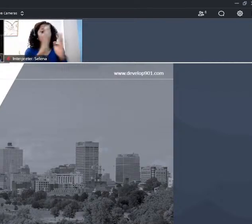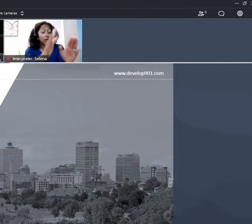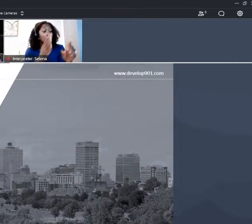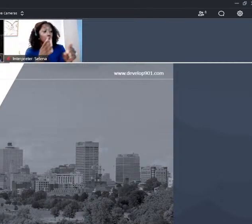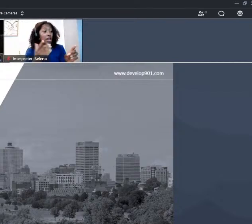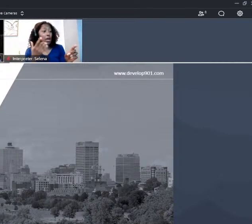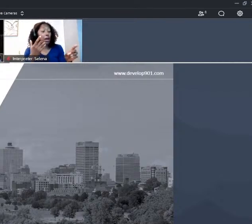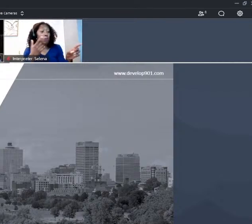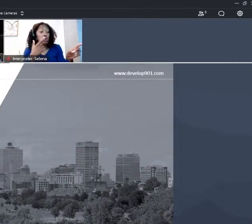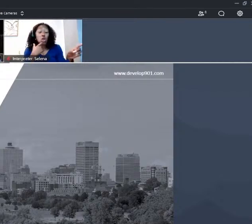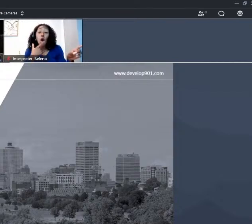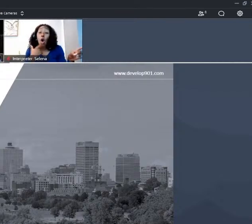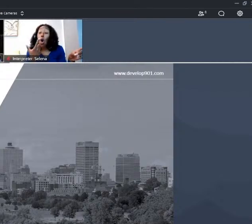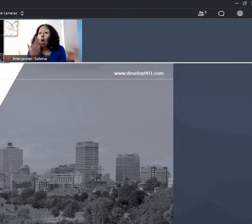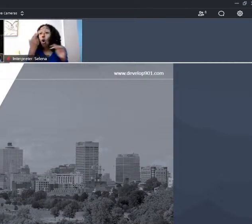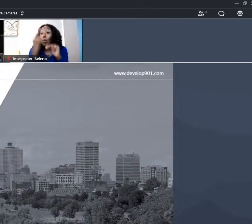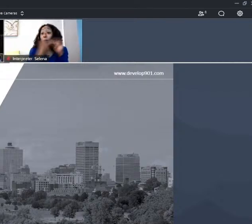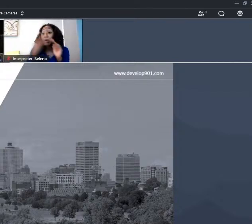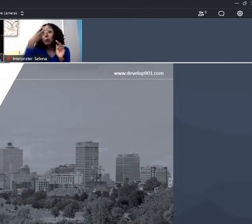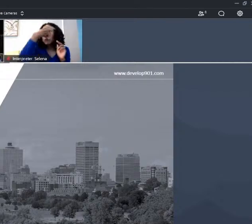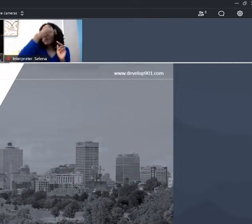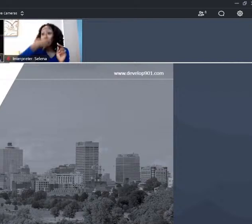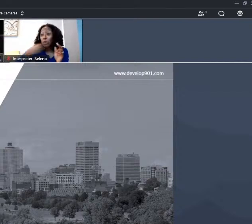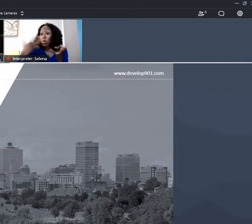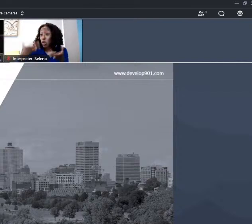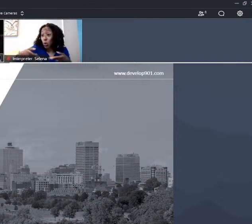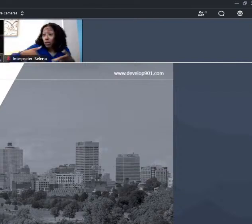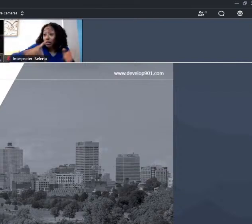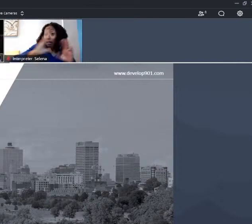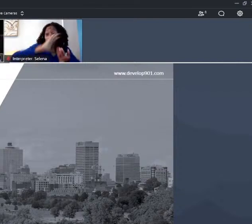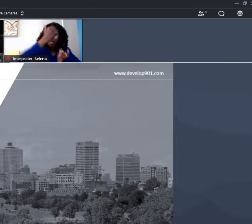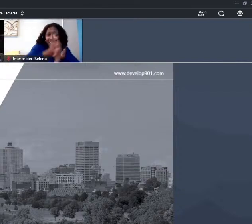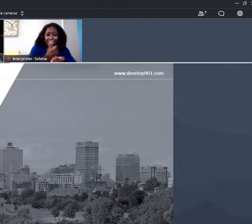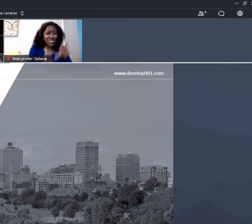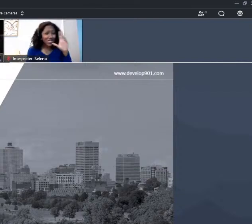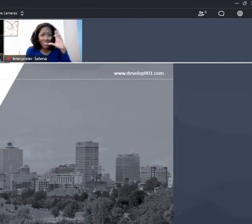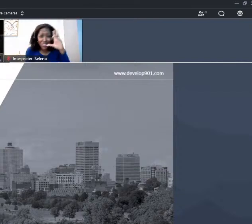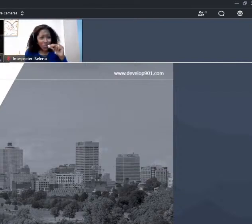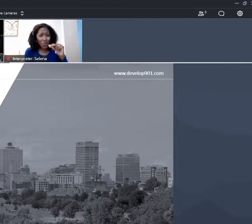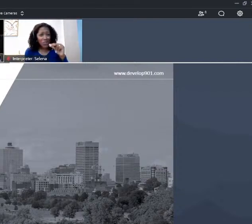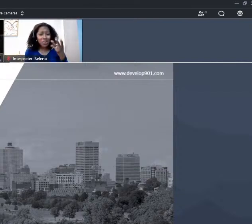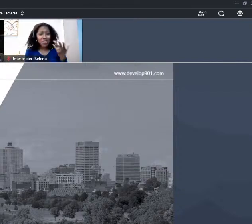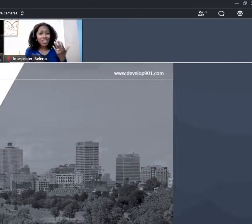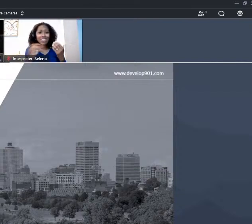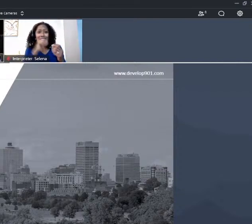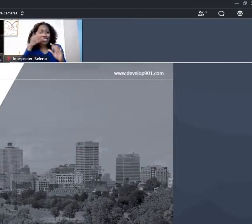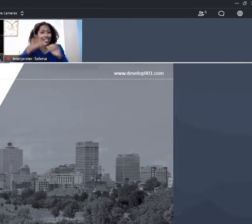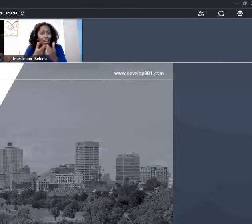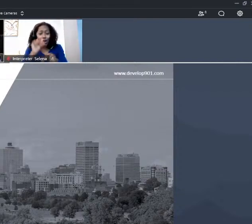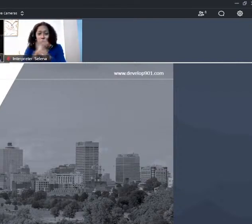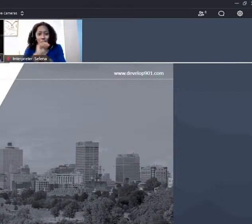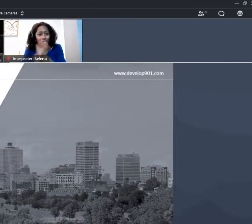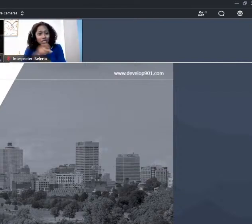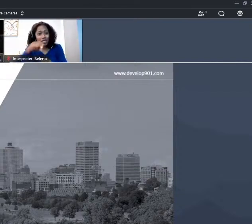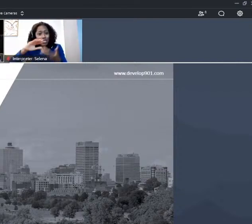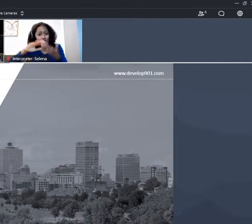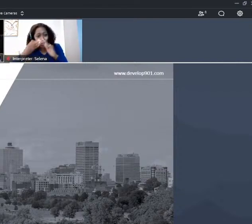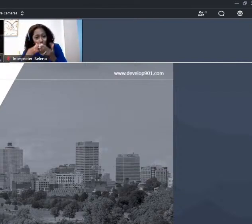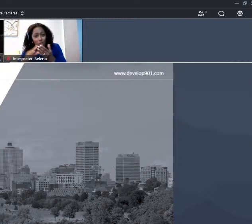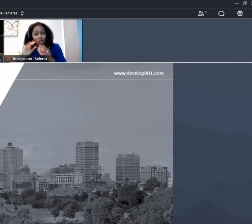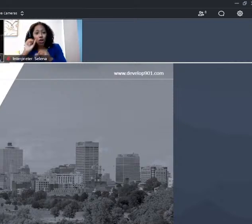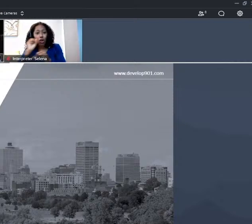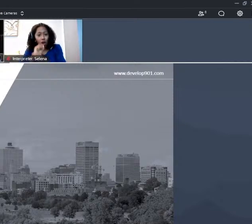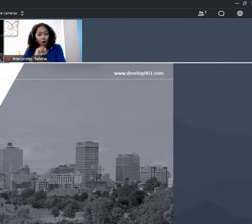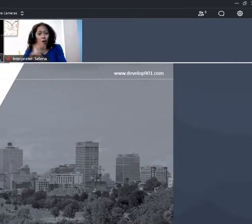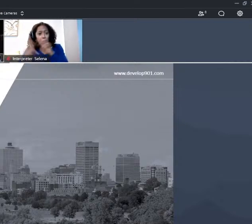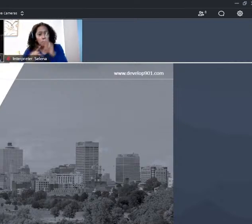nice that you want that there? Just because it's a pretty building? No, that's not how this works. This is a community of hardworking people